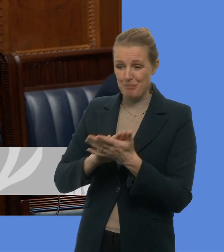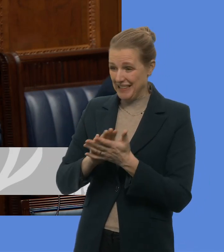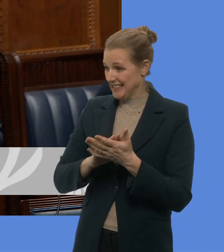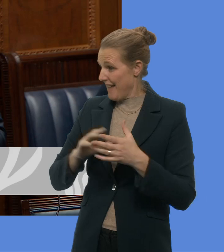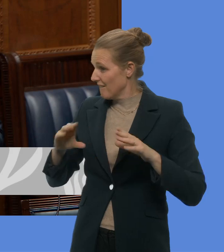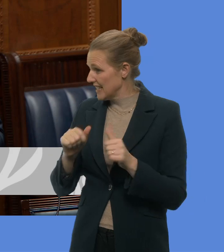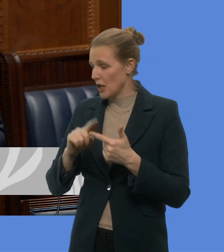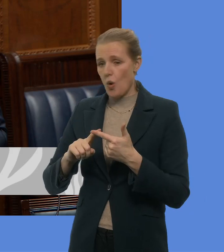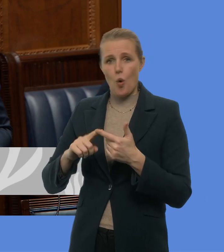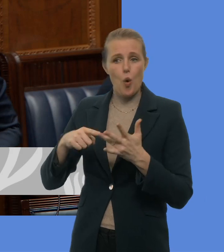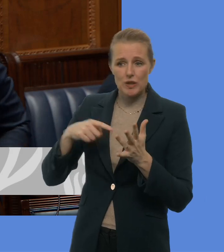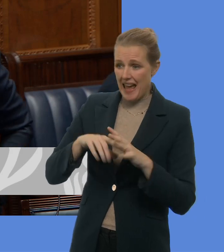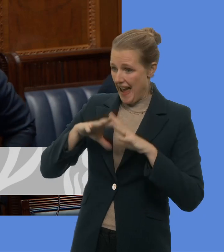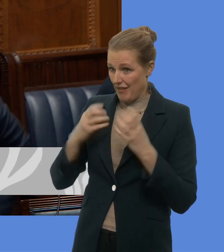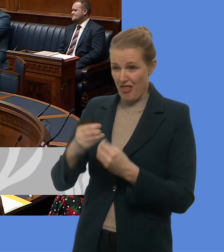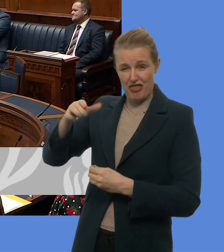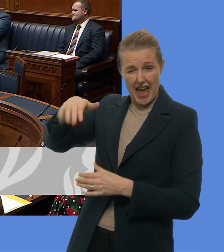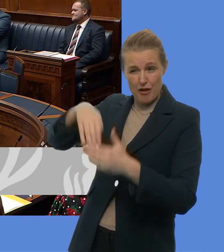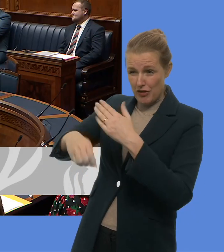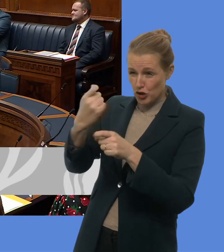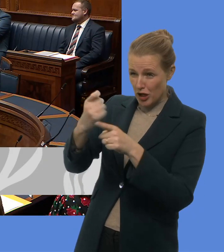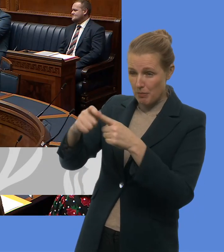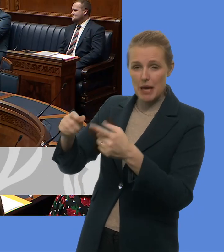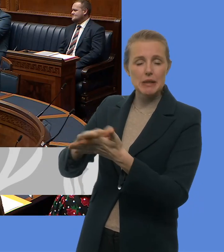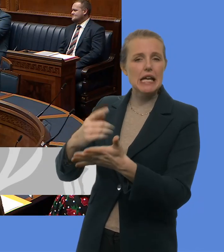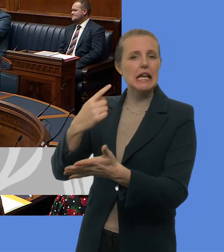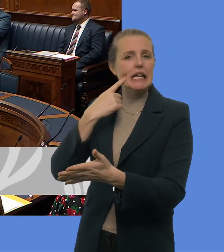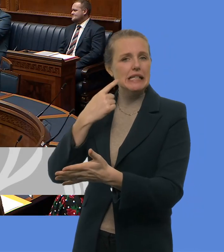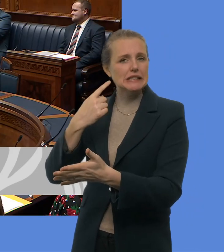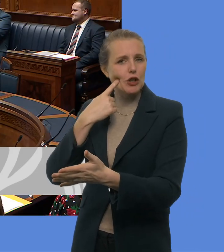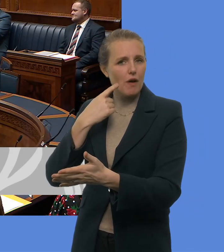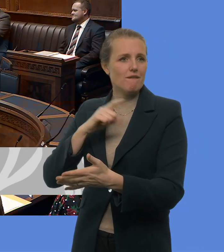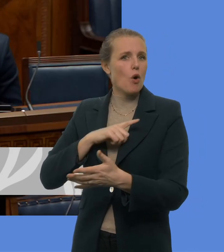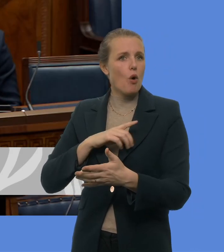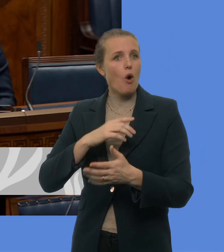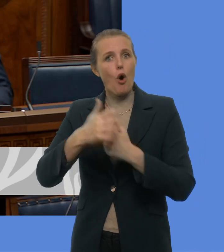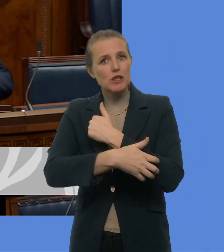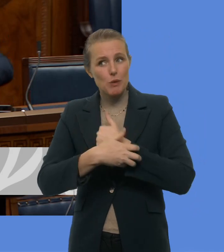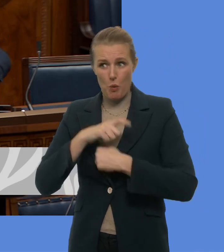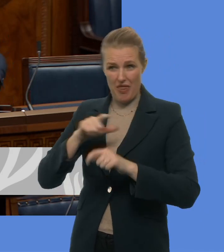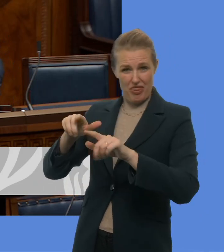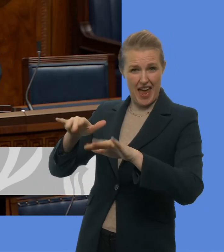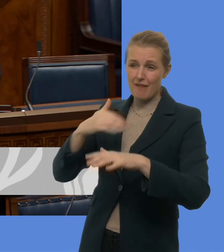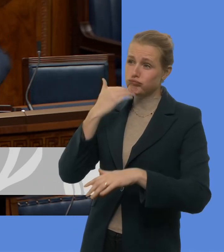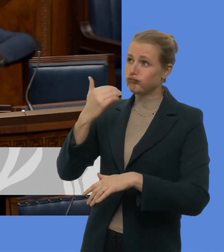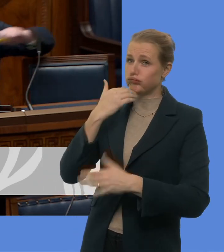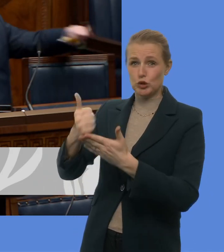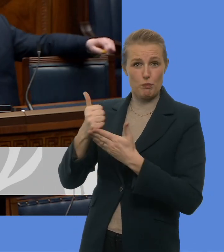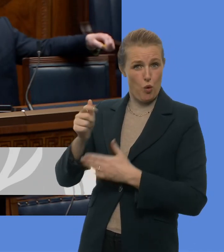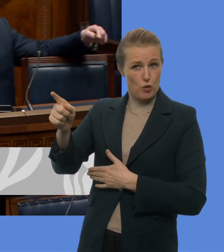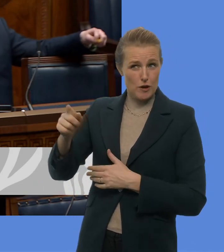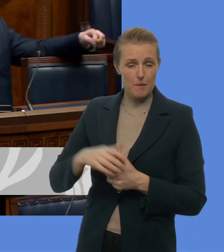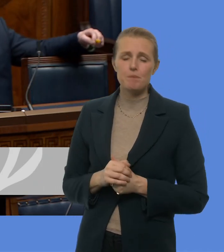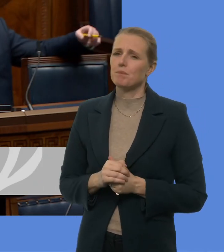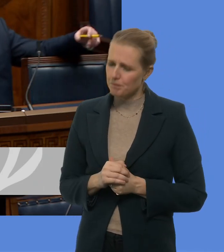ultimately lessen the pressures on secondary care? Thank the member. To take the second part first, yes, my view is that we must shift left, as I've said,